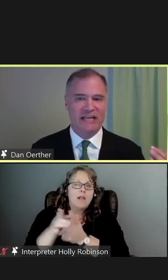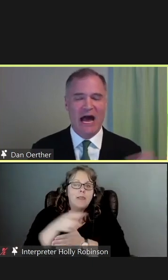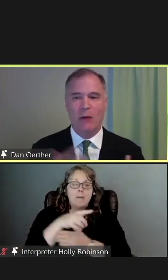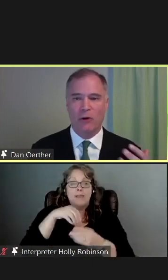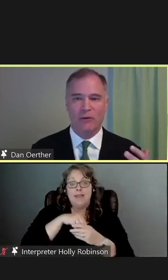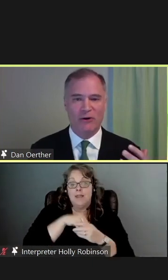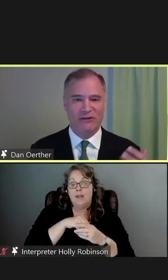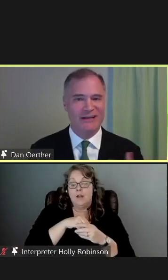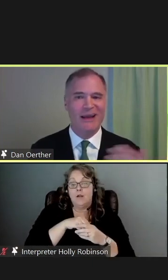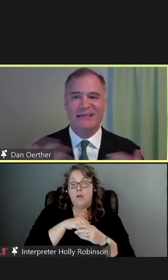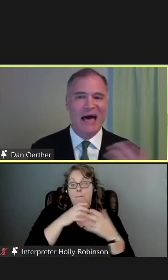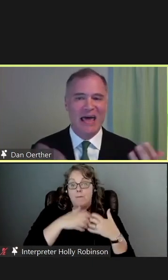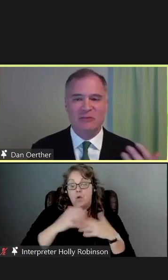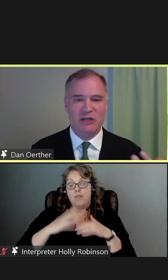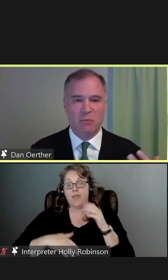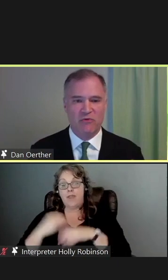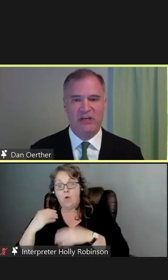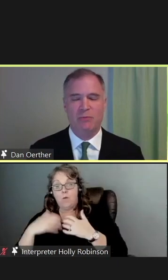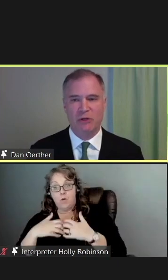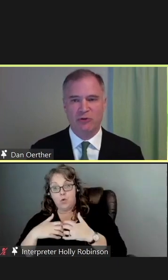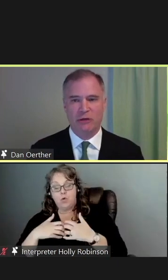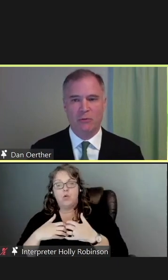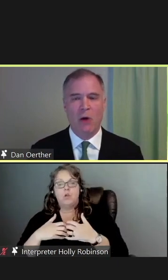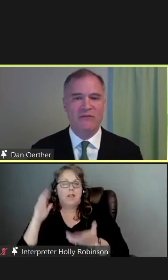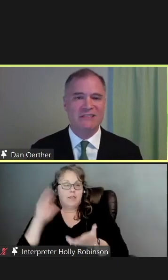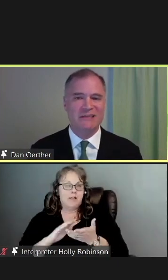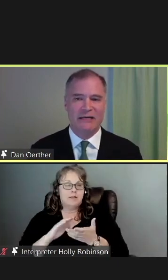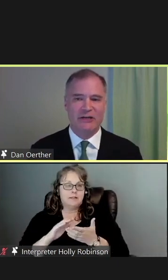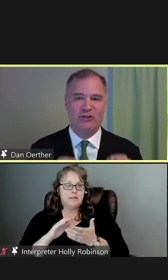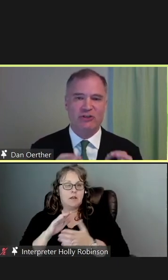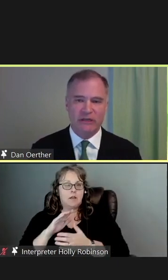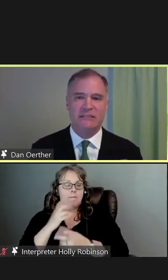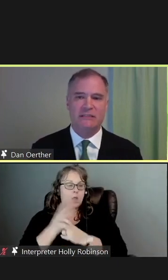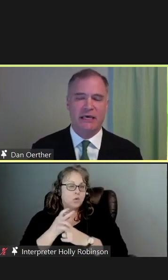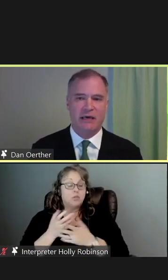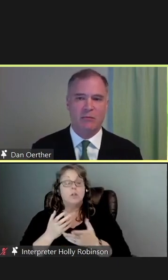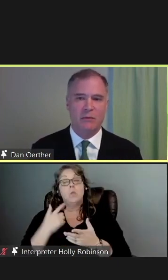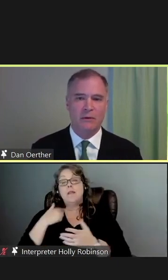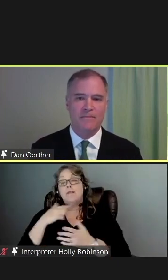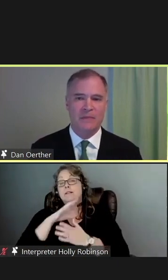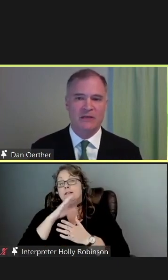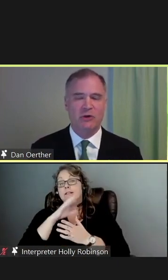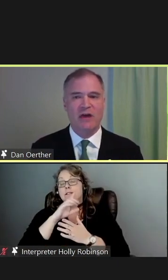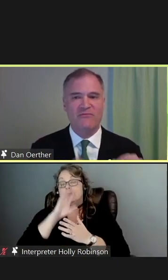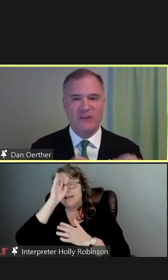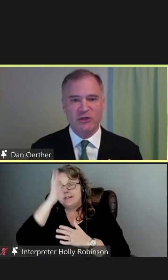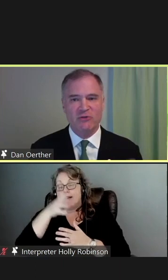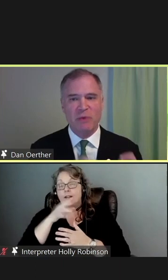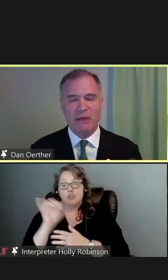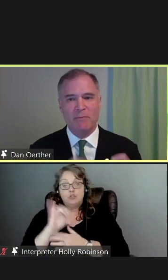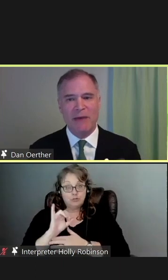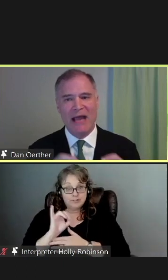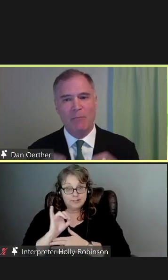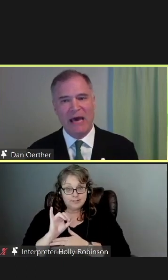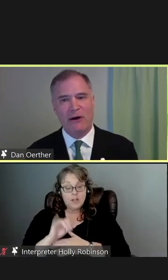an outboard motor, to not have as much marine pollution? Well, we've designed an insurance scheme so that fishers